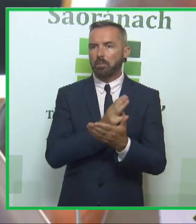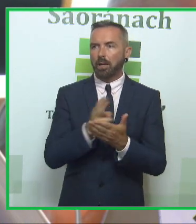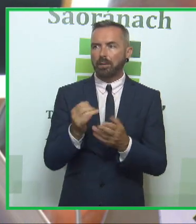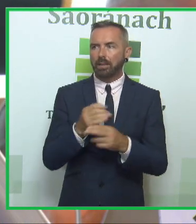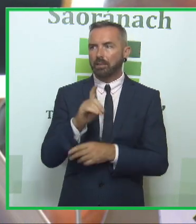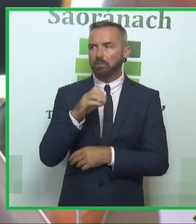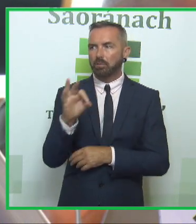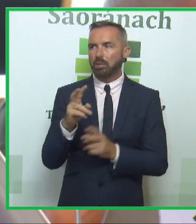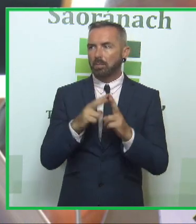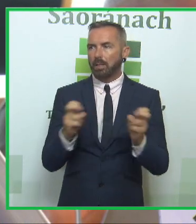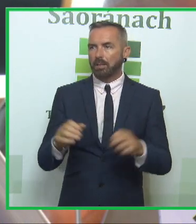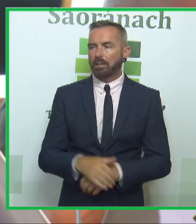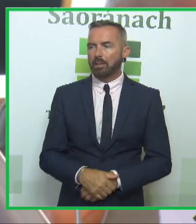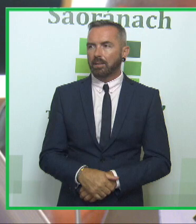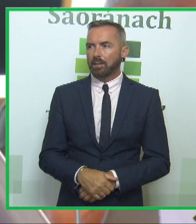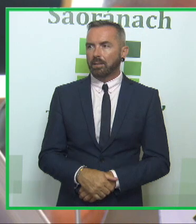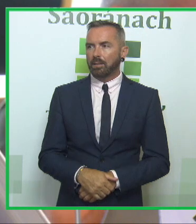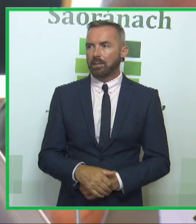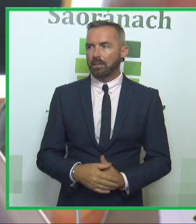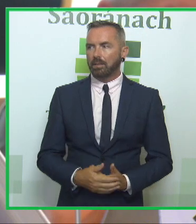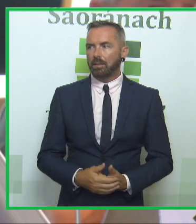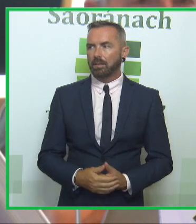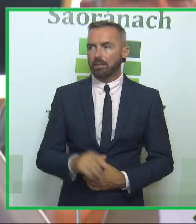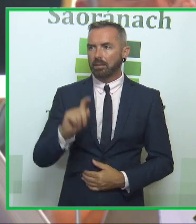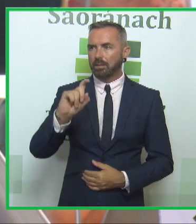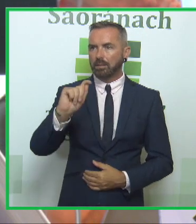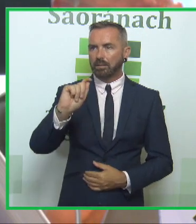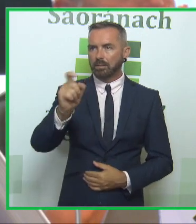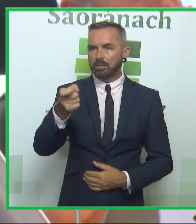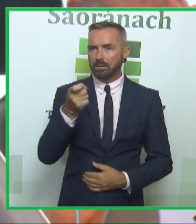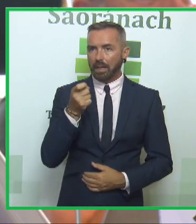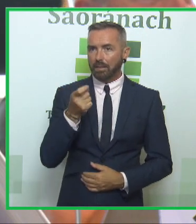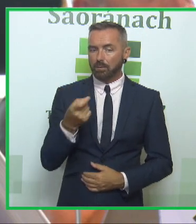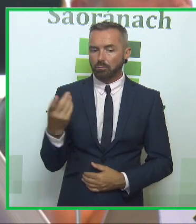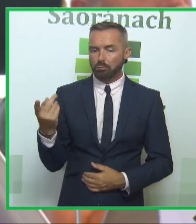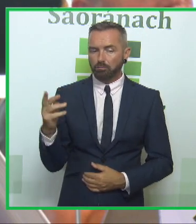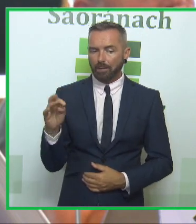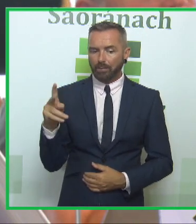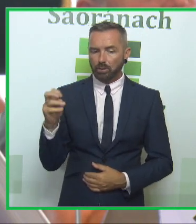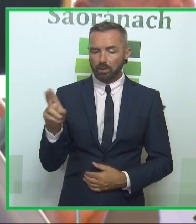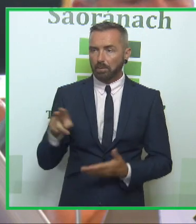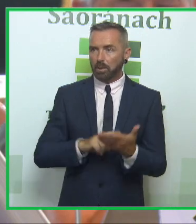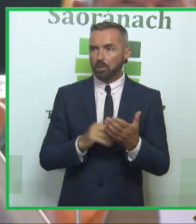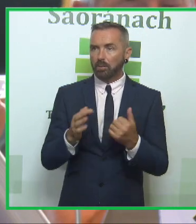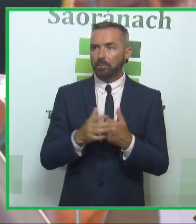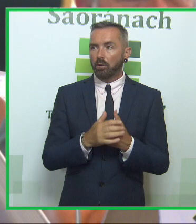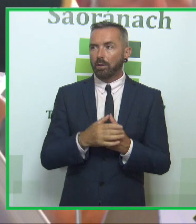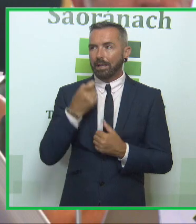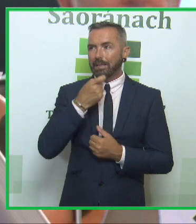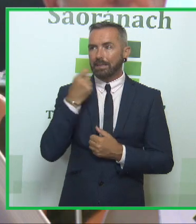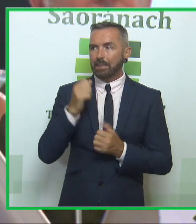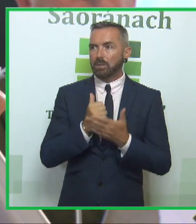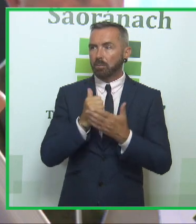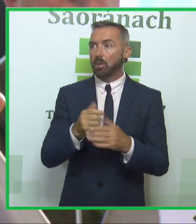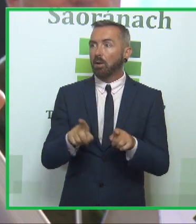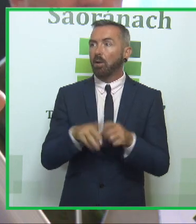market. The tax revenue could be used to fund addiction support and for prevention strategies. We'd also